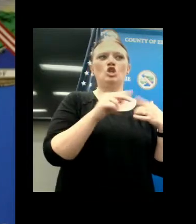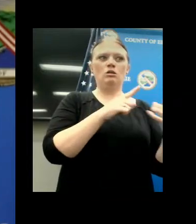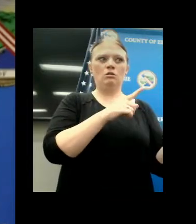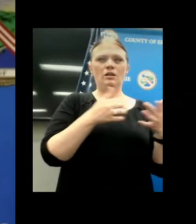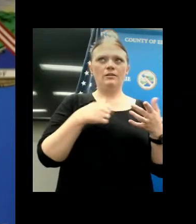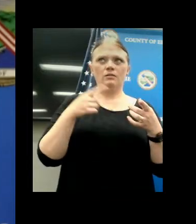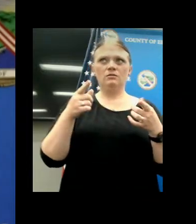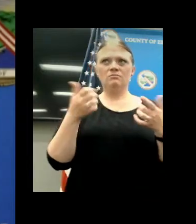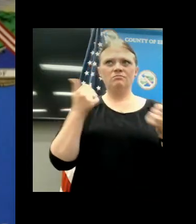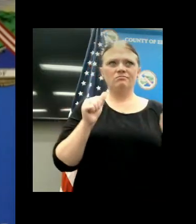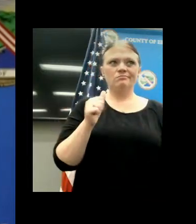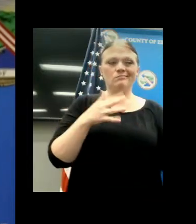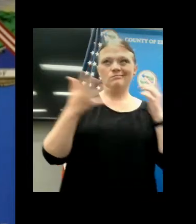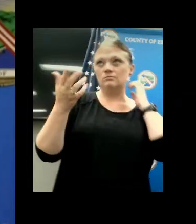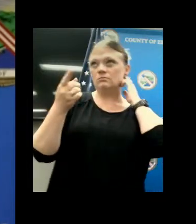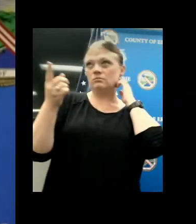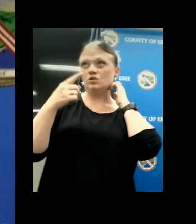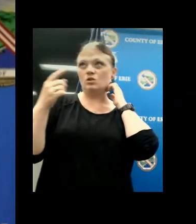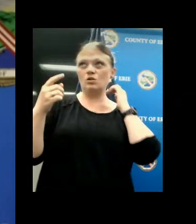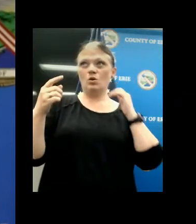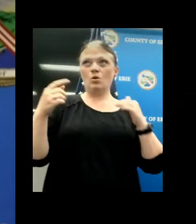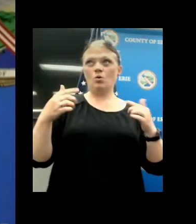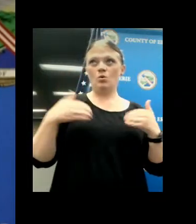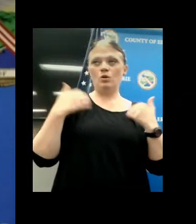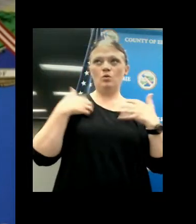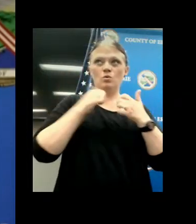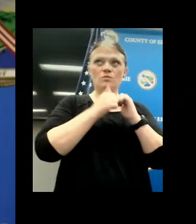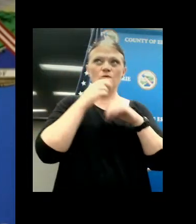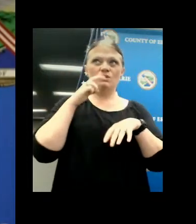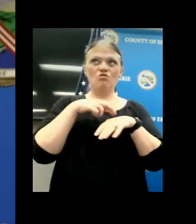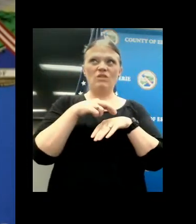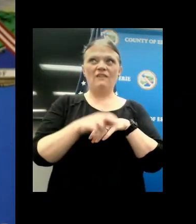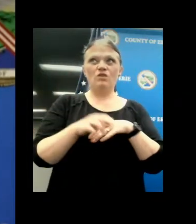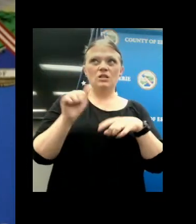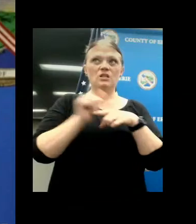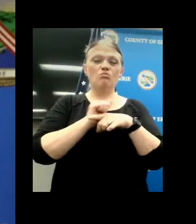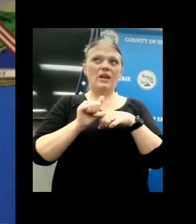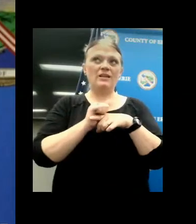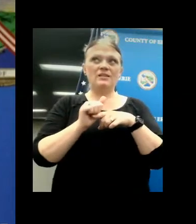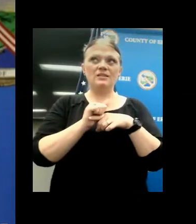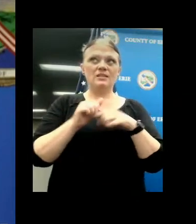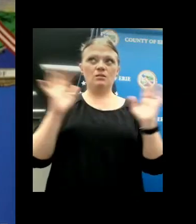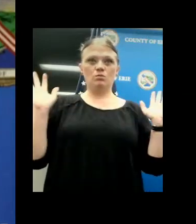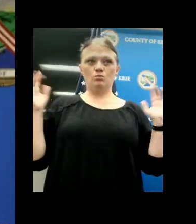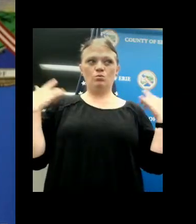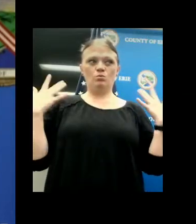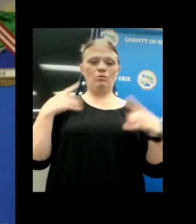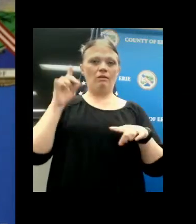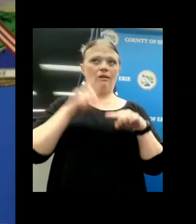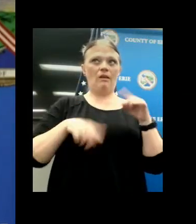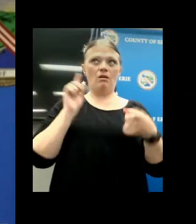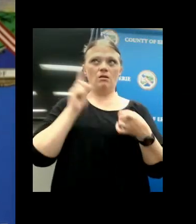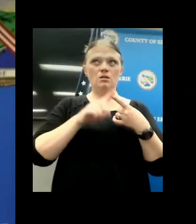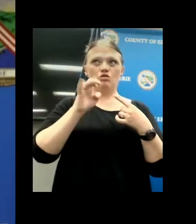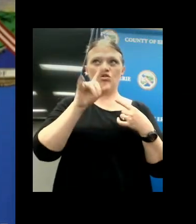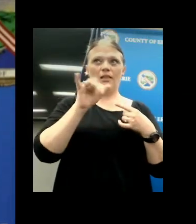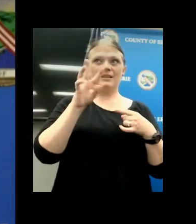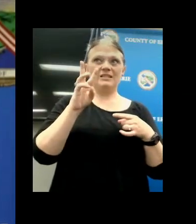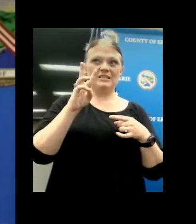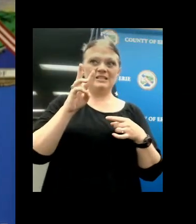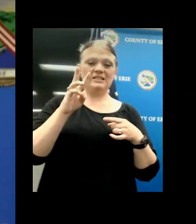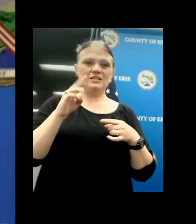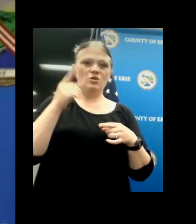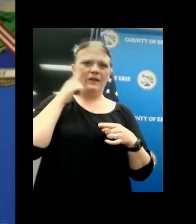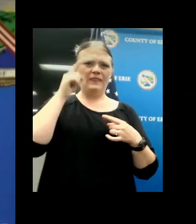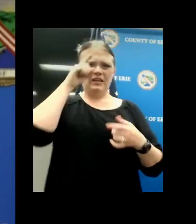the low-risk youth sports, you referenced that even the practices are off limits until July 6th. And I